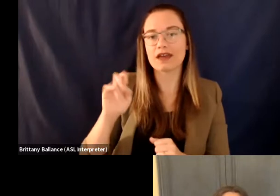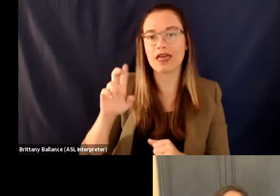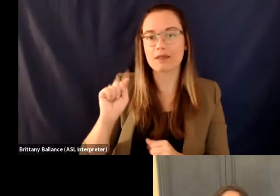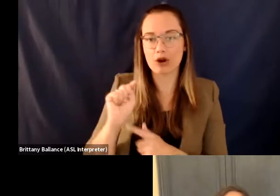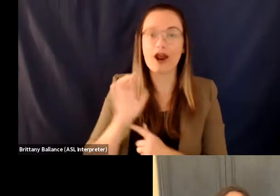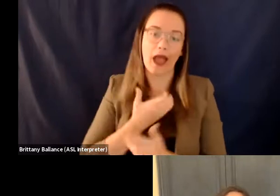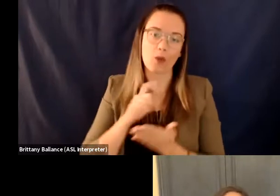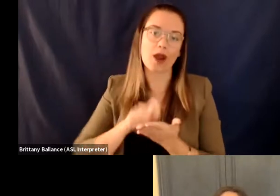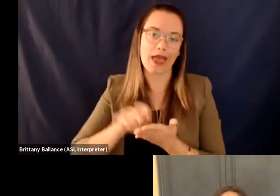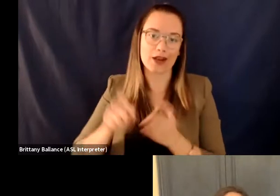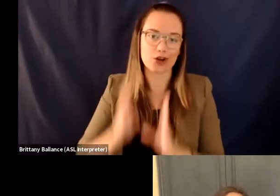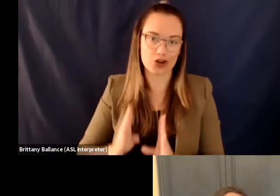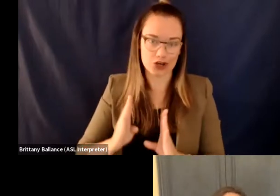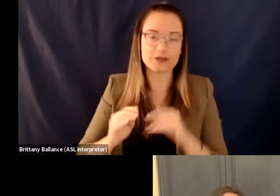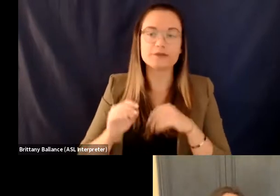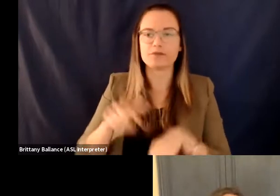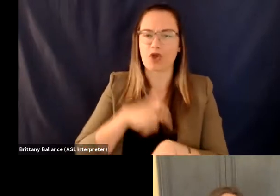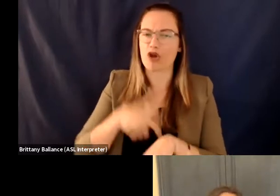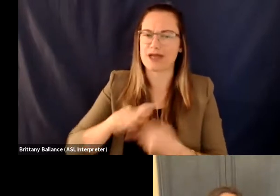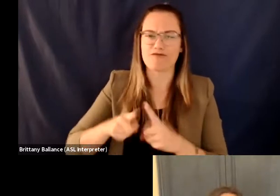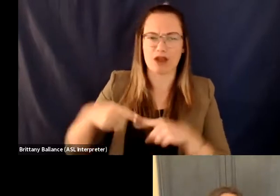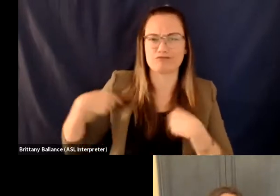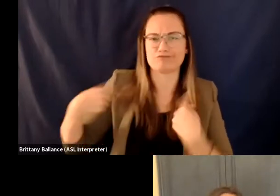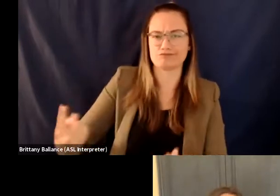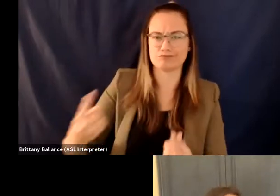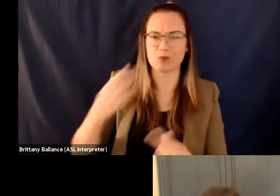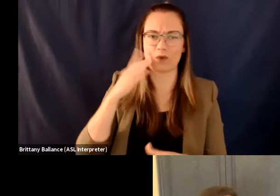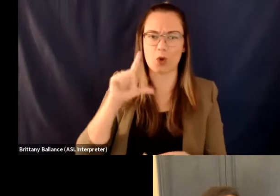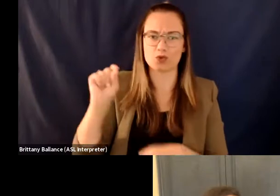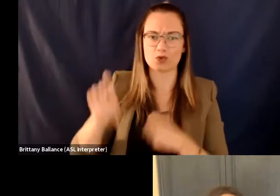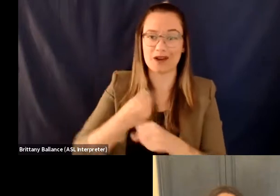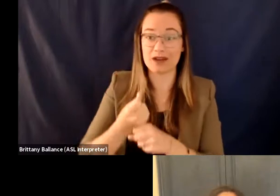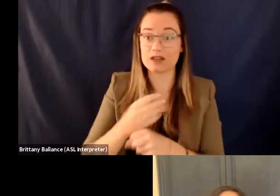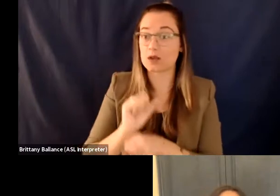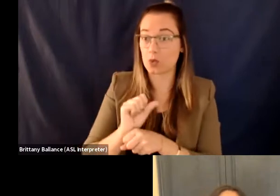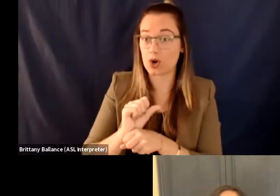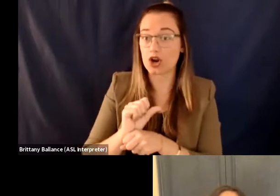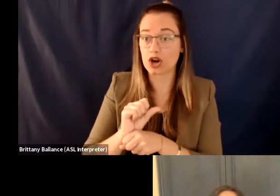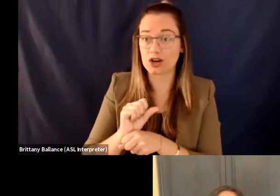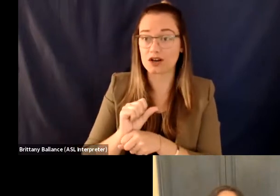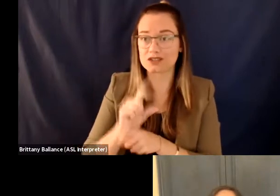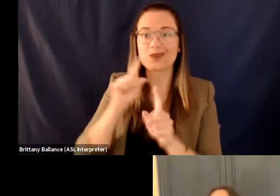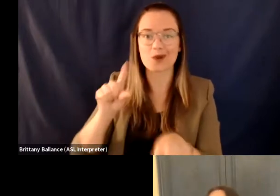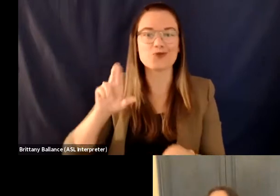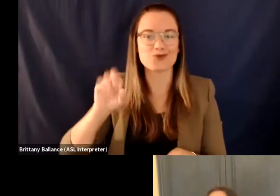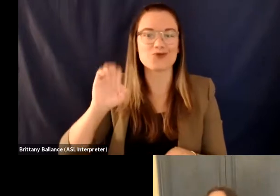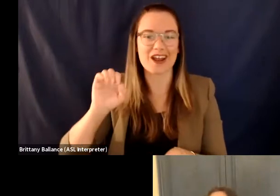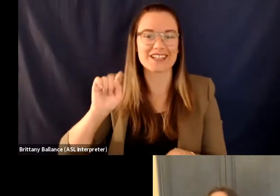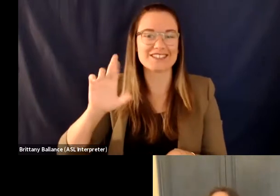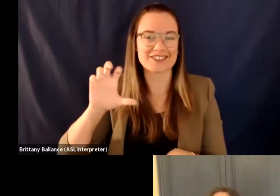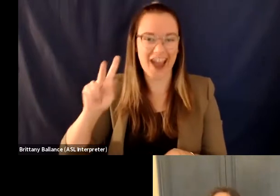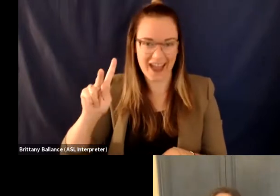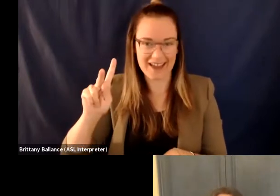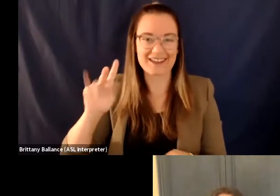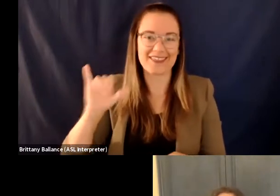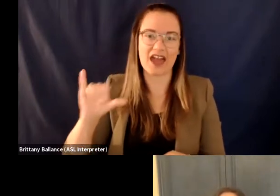editor. He's a longtime collaborator, longtime friend. We've known him also for 20 years. He also worked for Barbara Kaufman. He also came to the racetrack in 1998. So